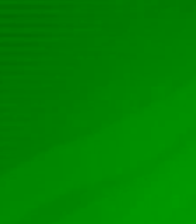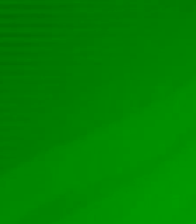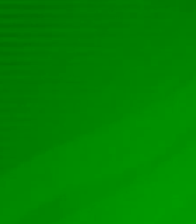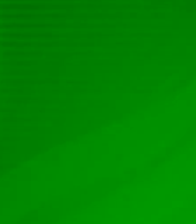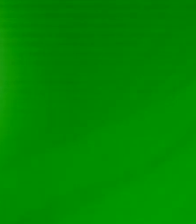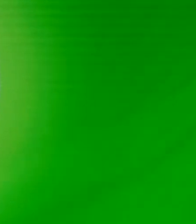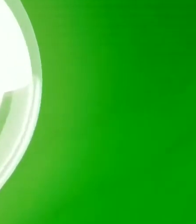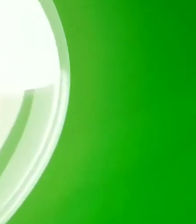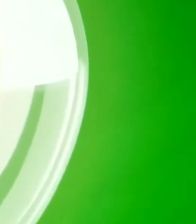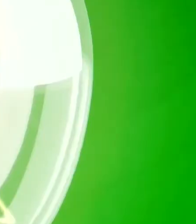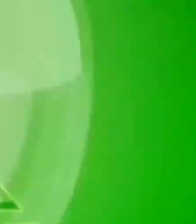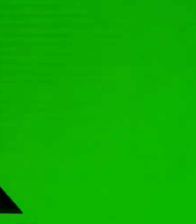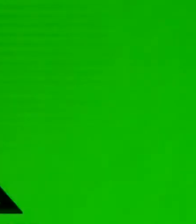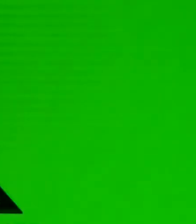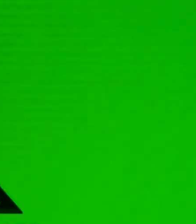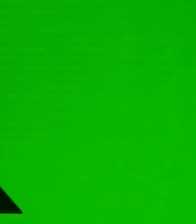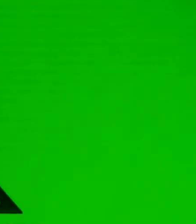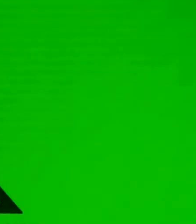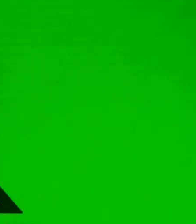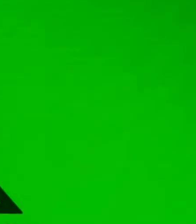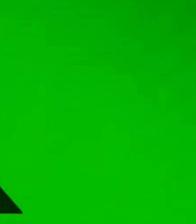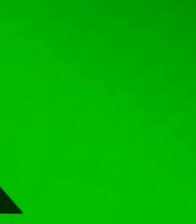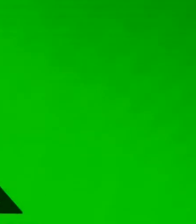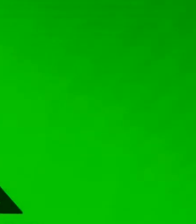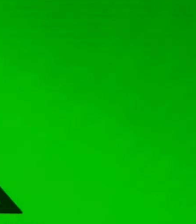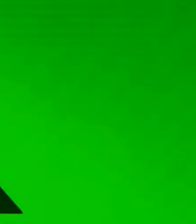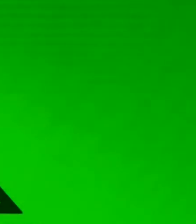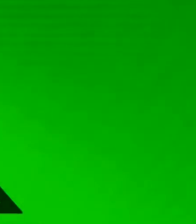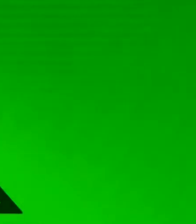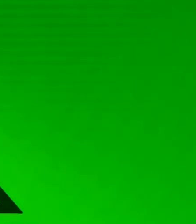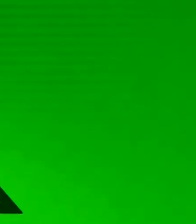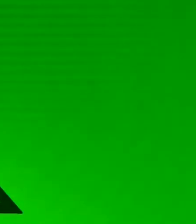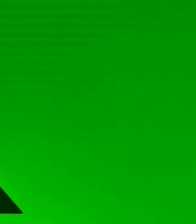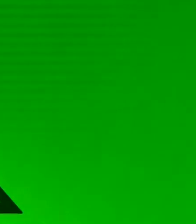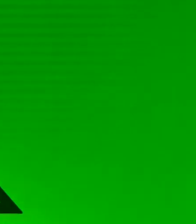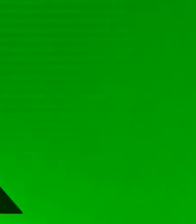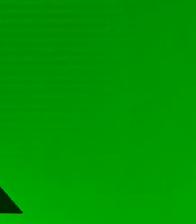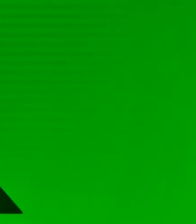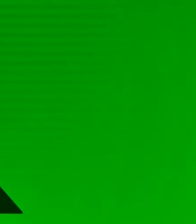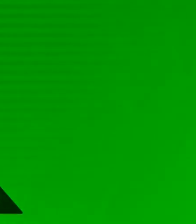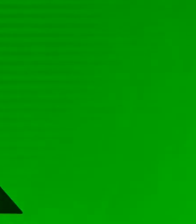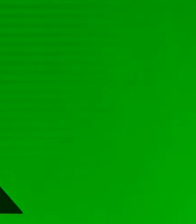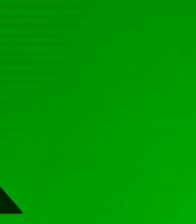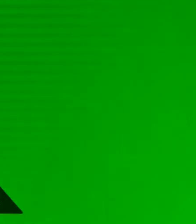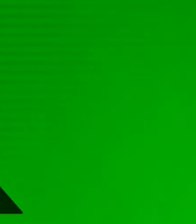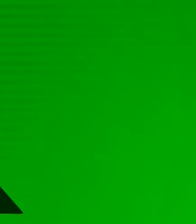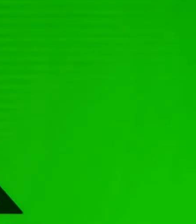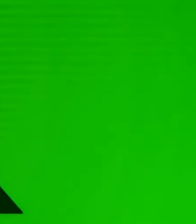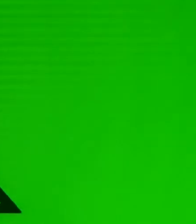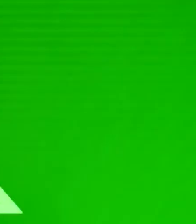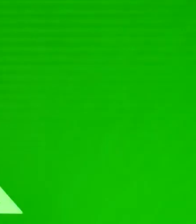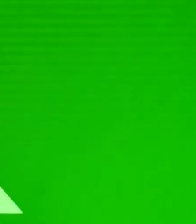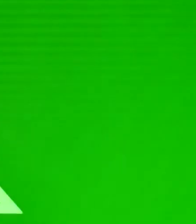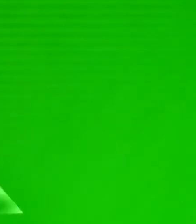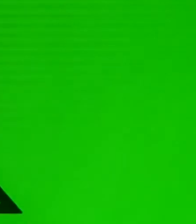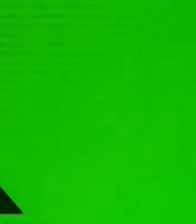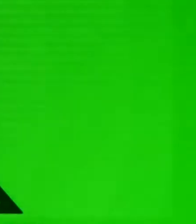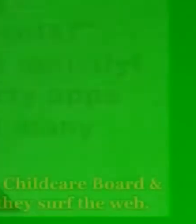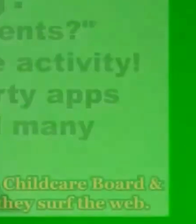of the day is brought to you by Cooperators General Insurance Company Limited. Insurance the way you want it to be.